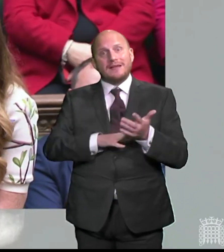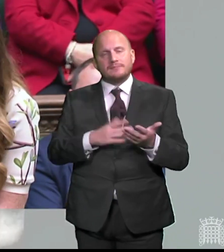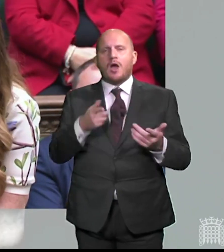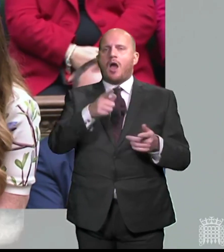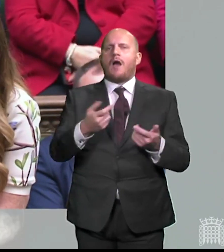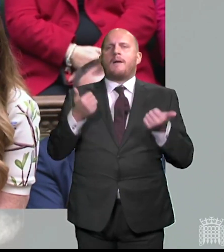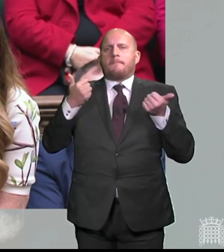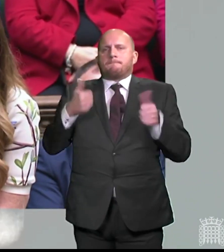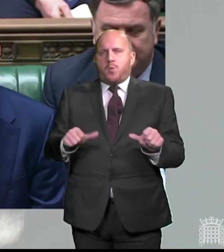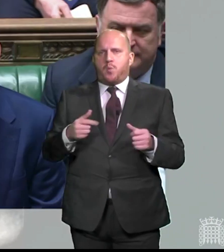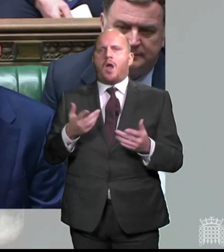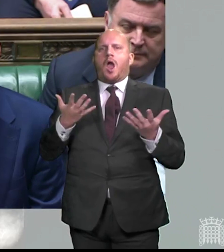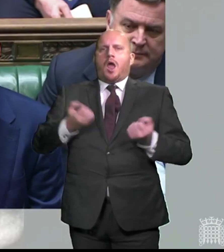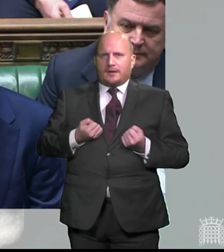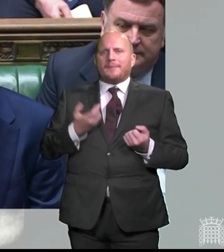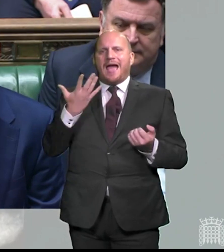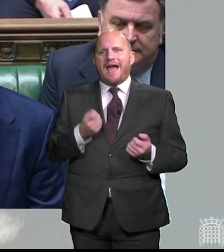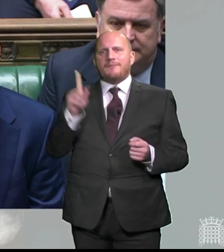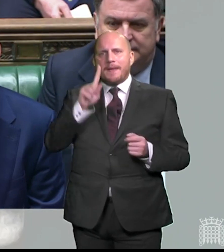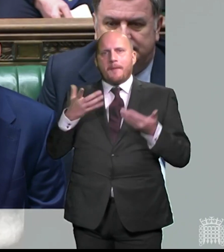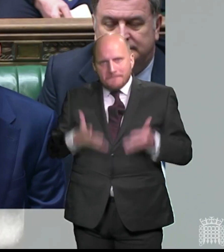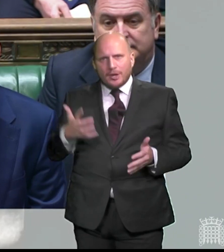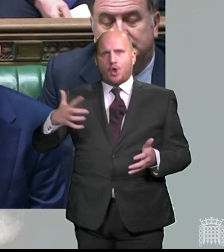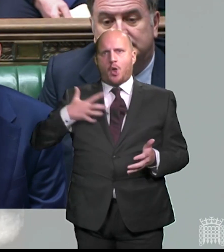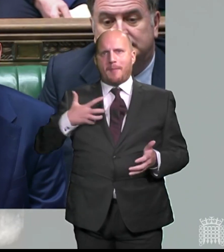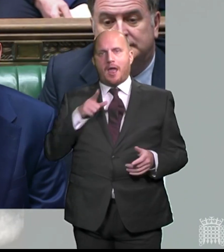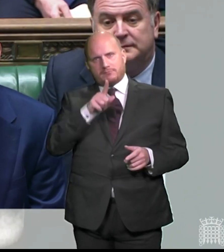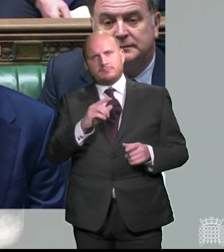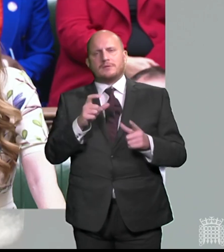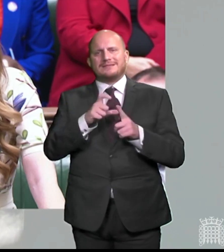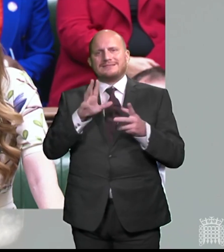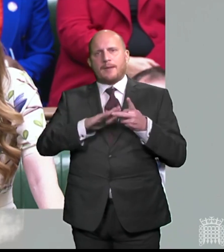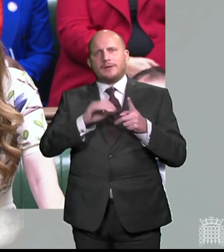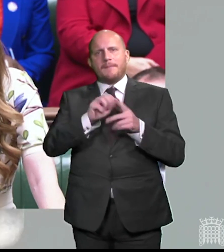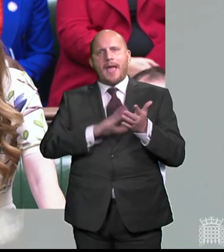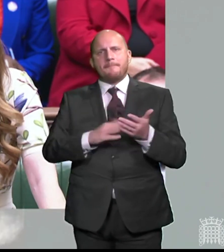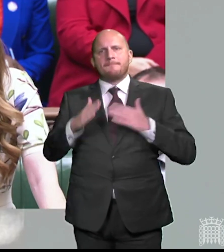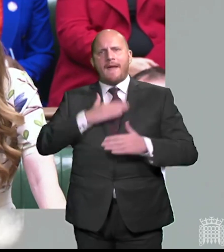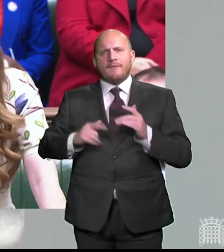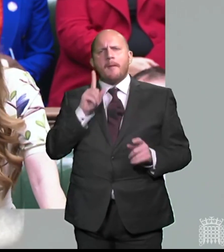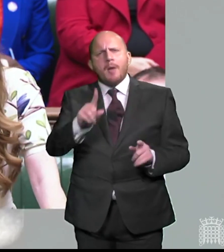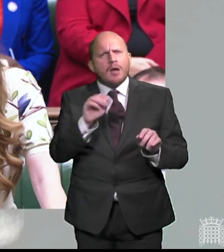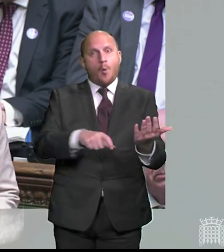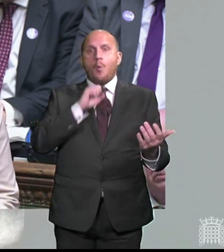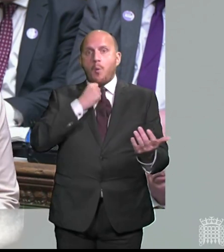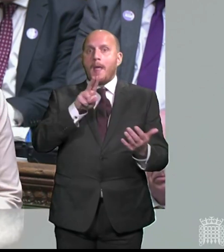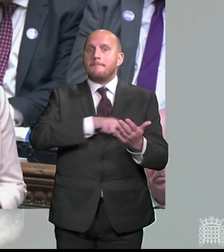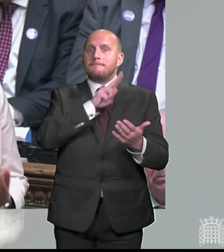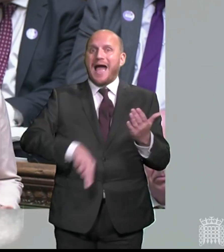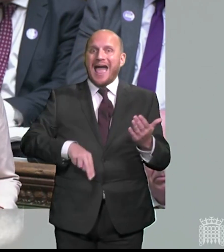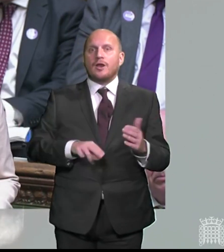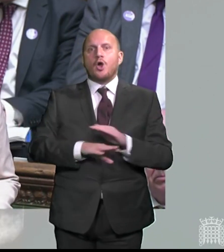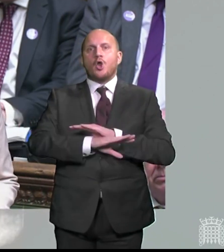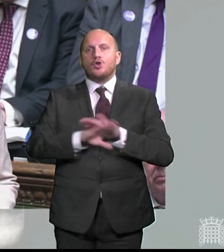complaints about his misconduct. But his letter contains no hint of admission or apology. This is anti-bullying.